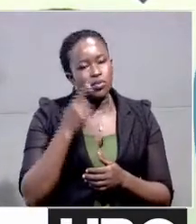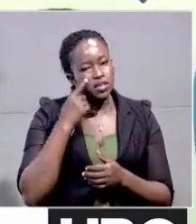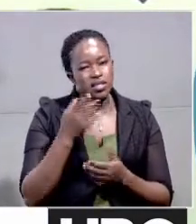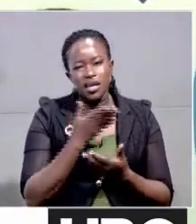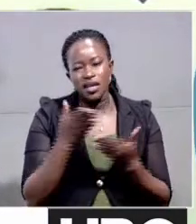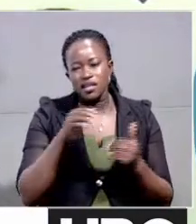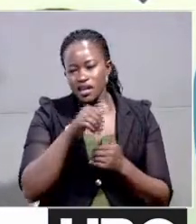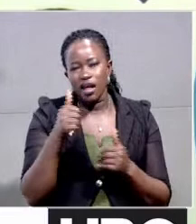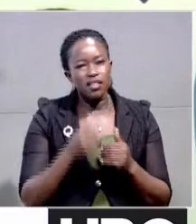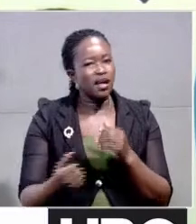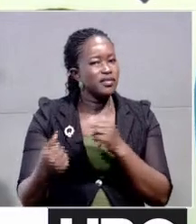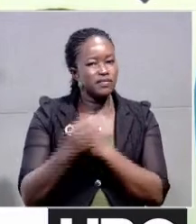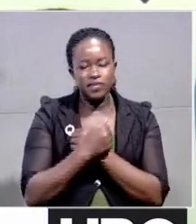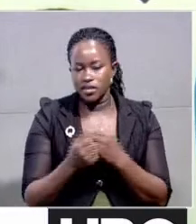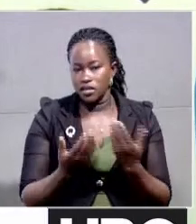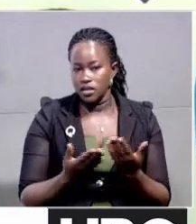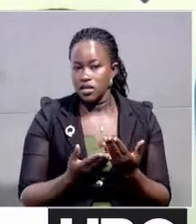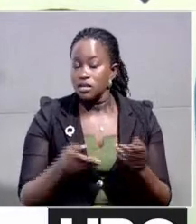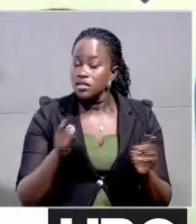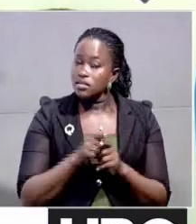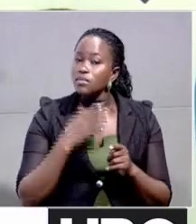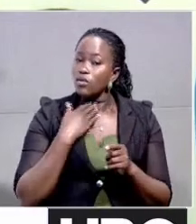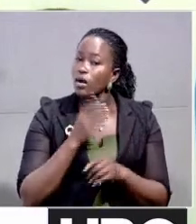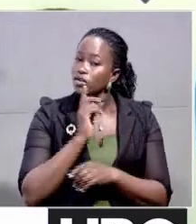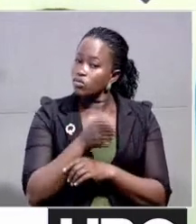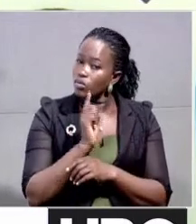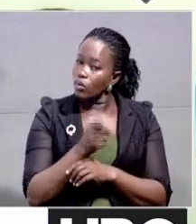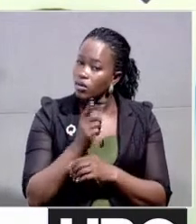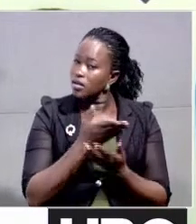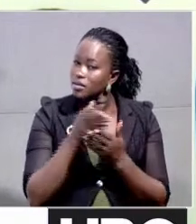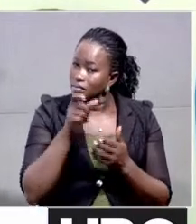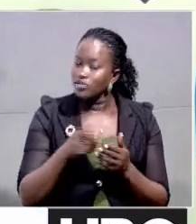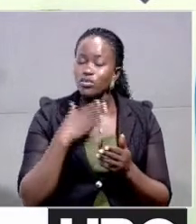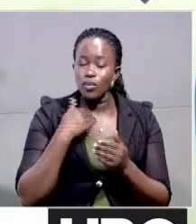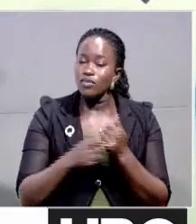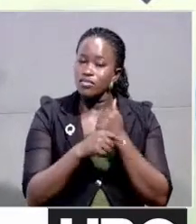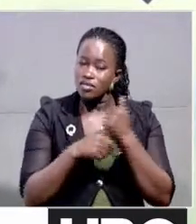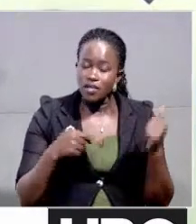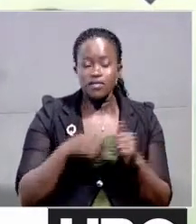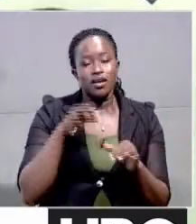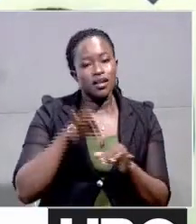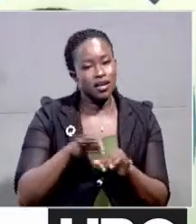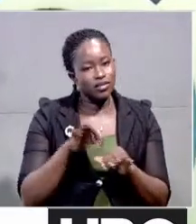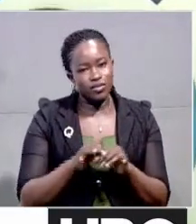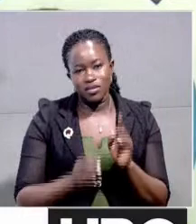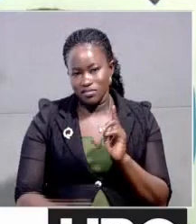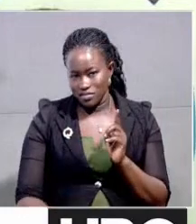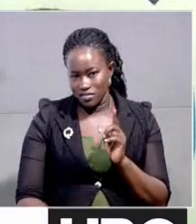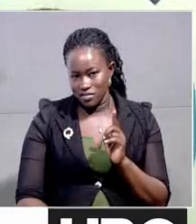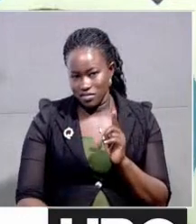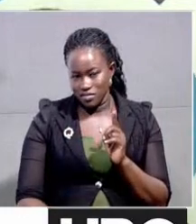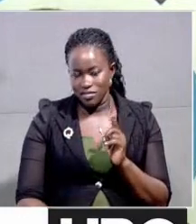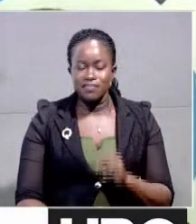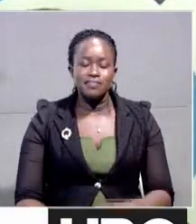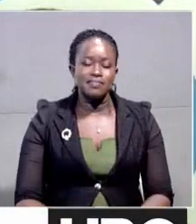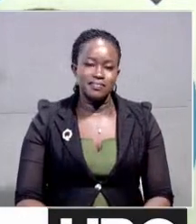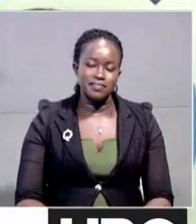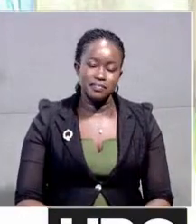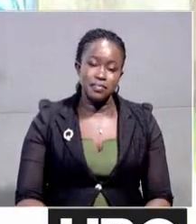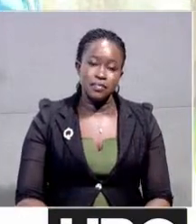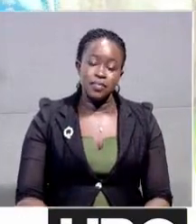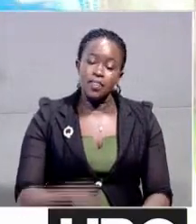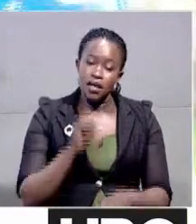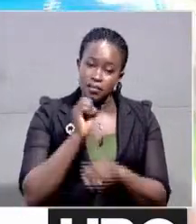election. And you want to warn anybody want to reach election. Leave your will behind. The party